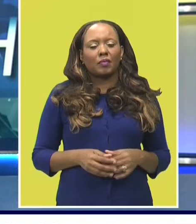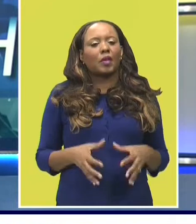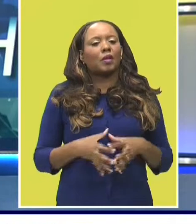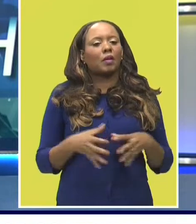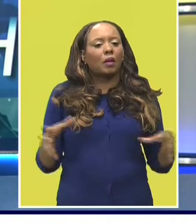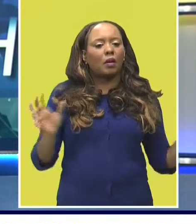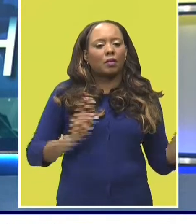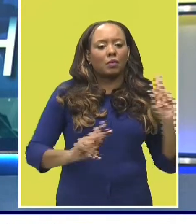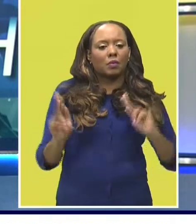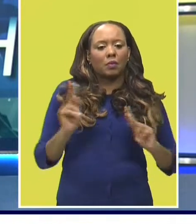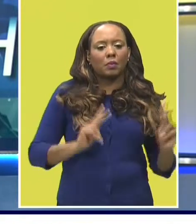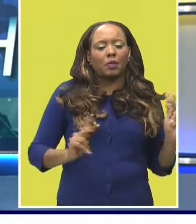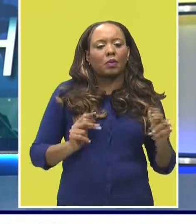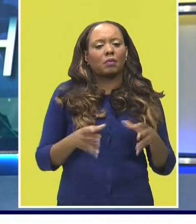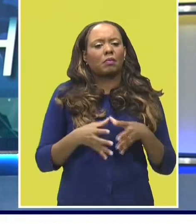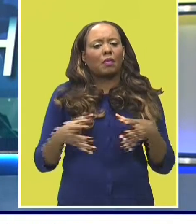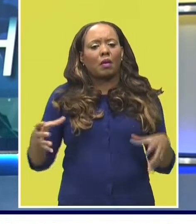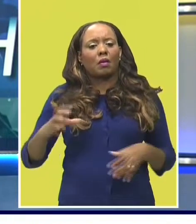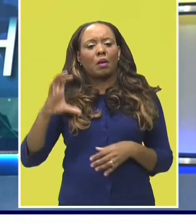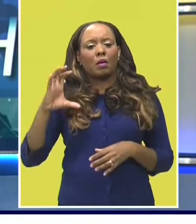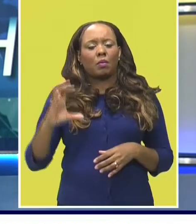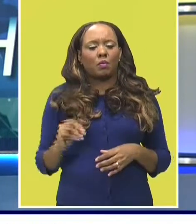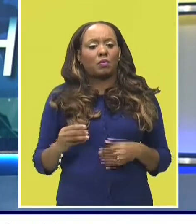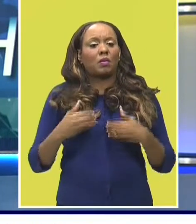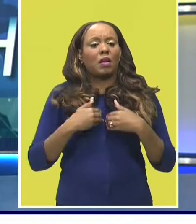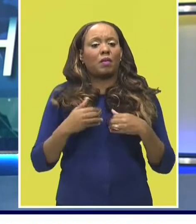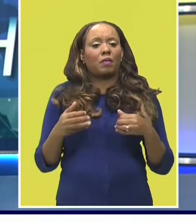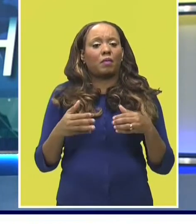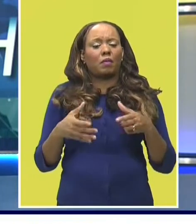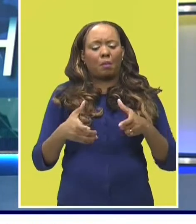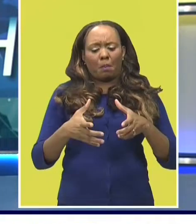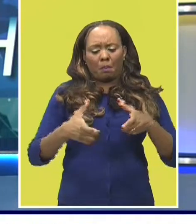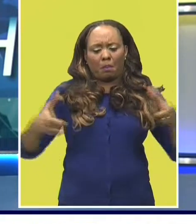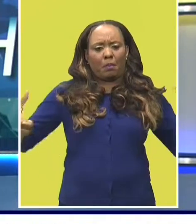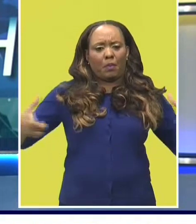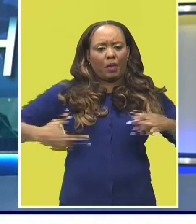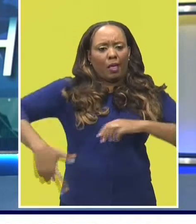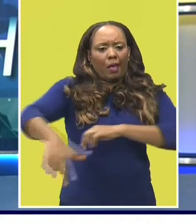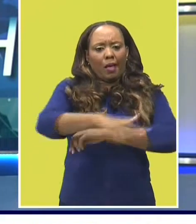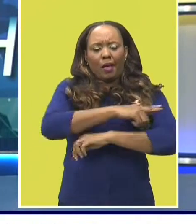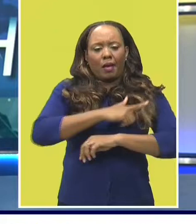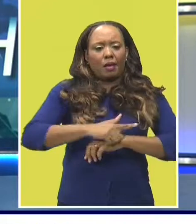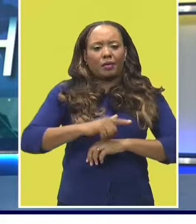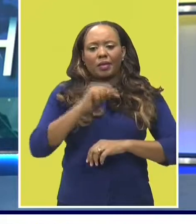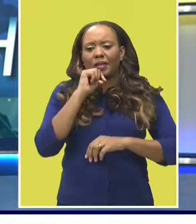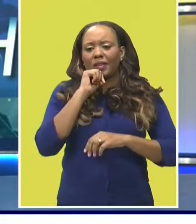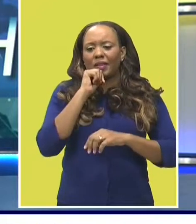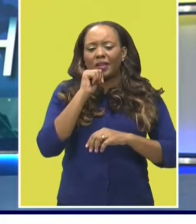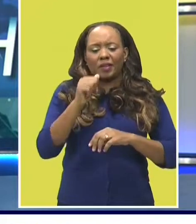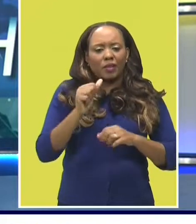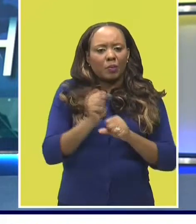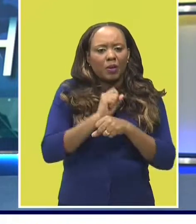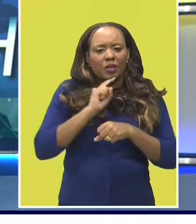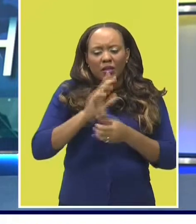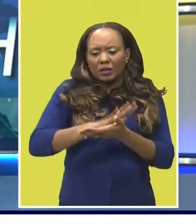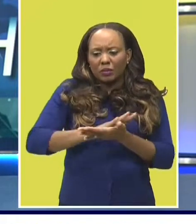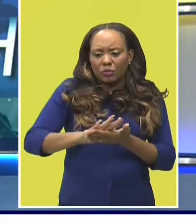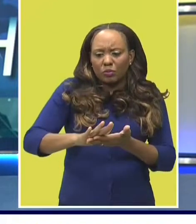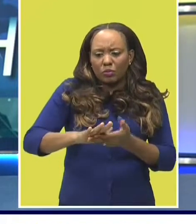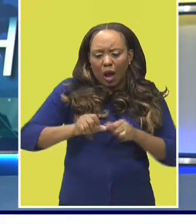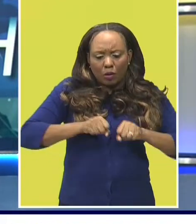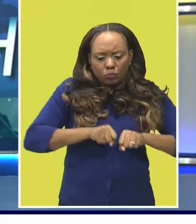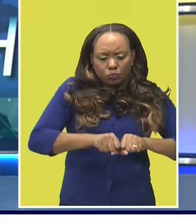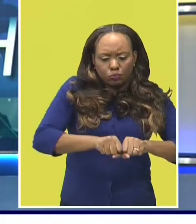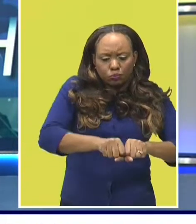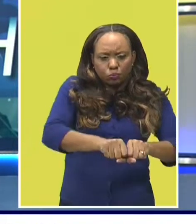Well, far too many individuals and companies who own large portions of land are failing to maintain them. And Minister of People Empowerment and